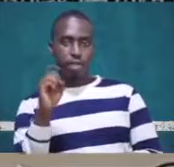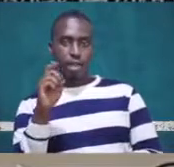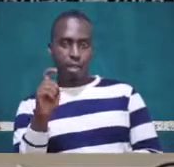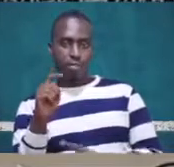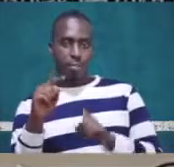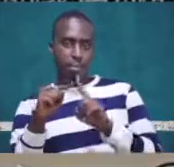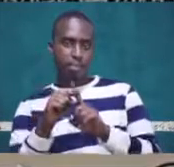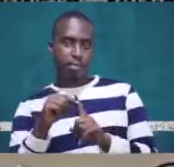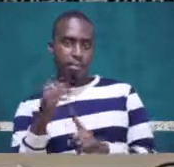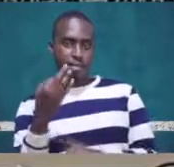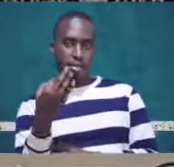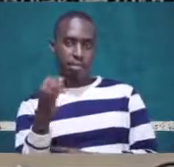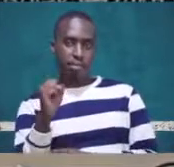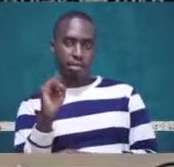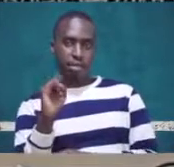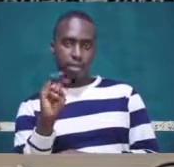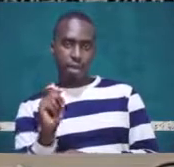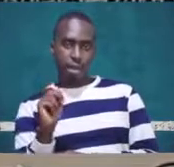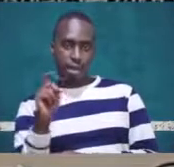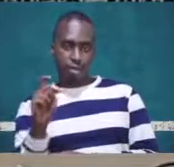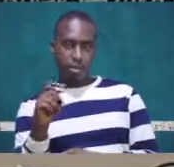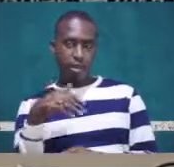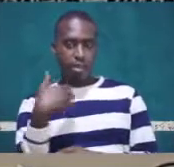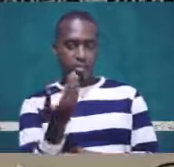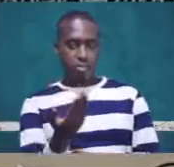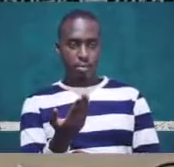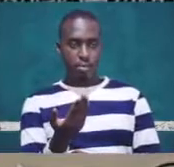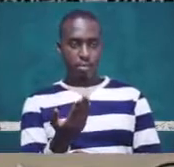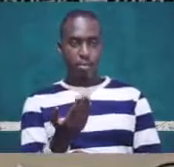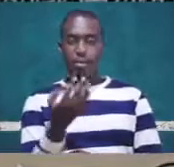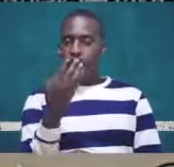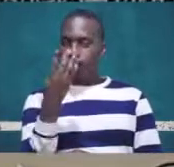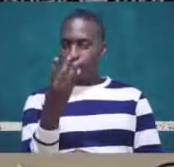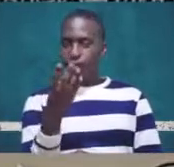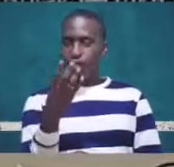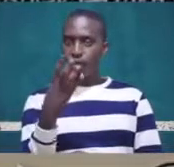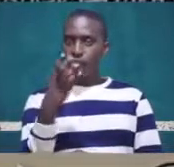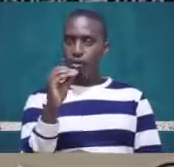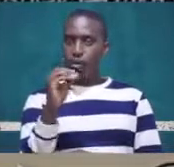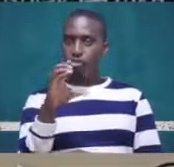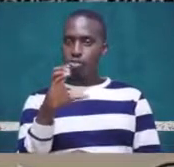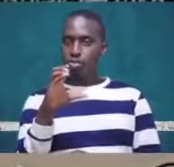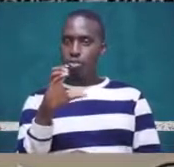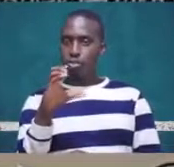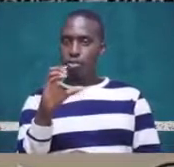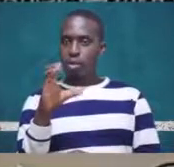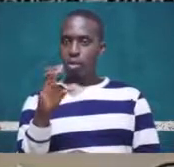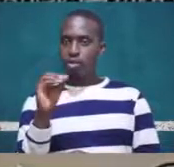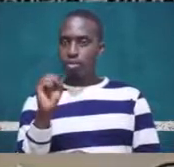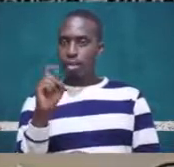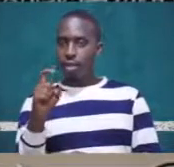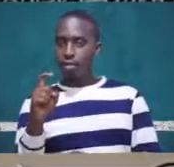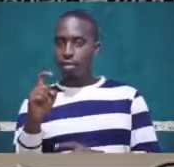3 sin x, then 4 cos x plus 3